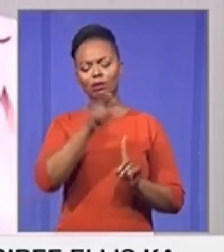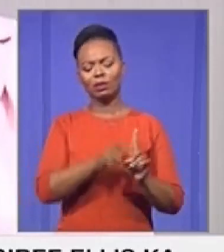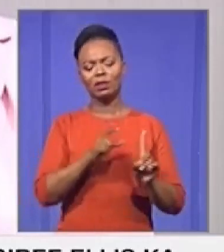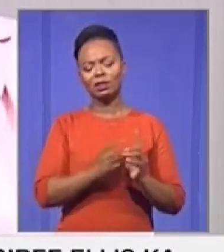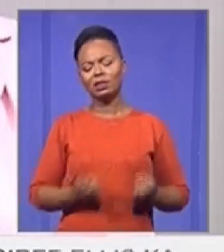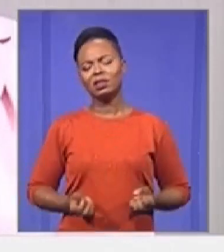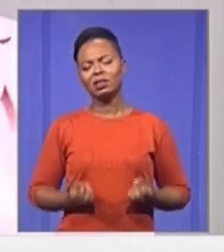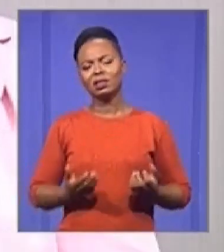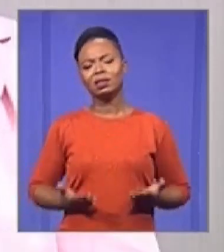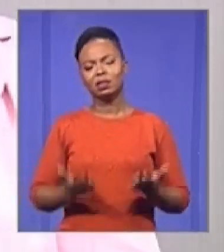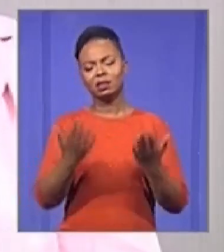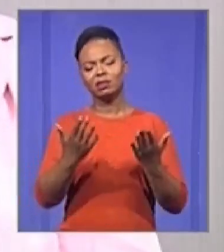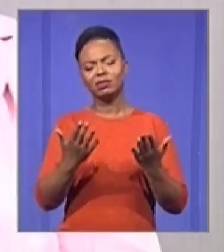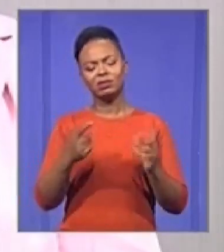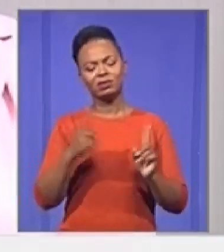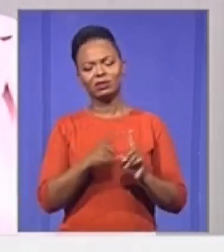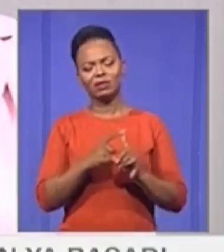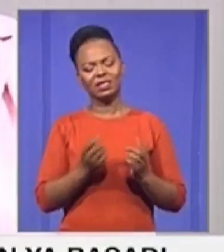give of her?